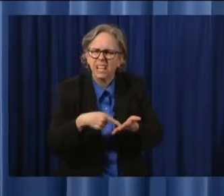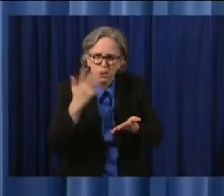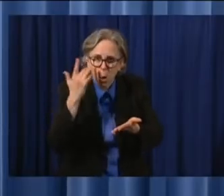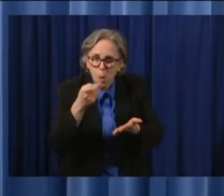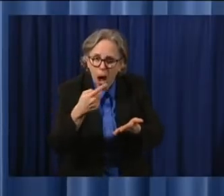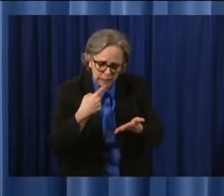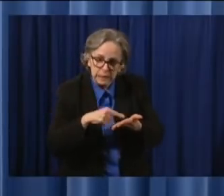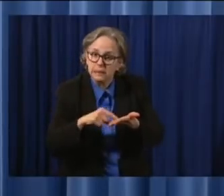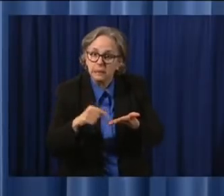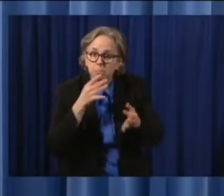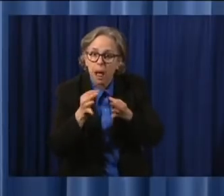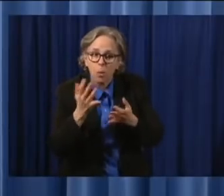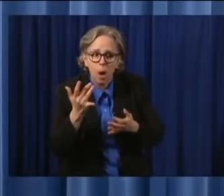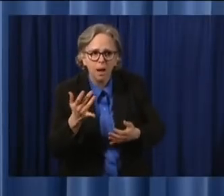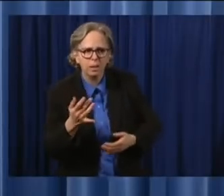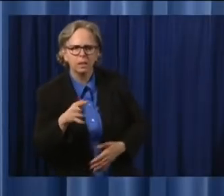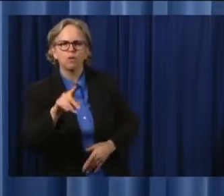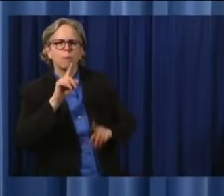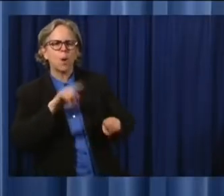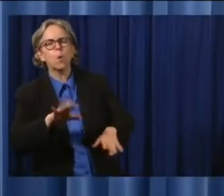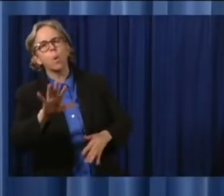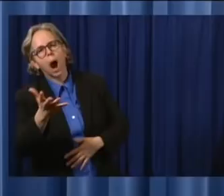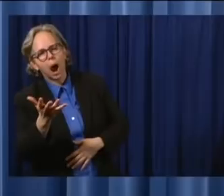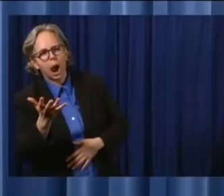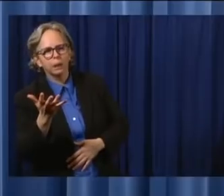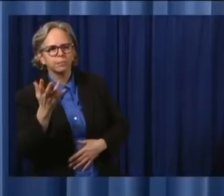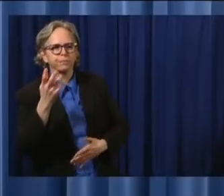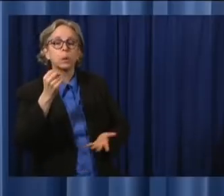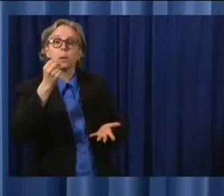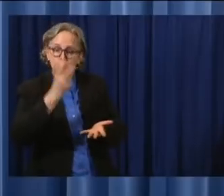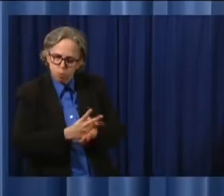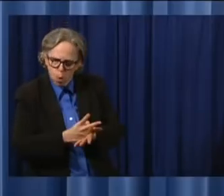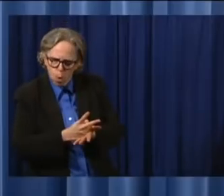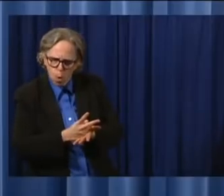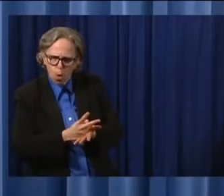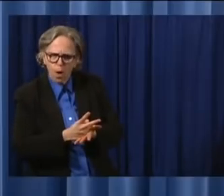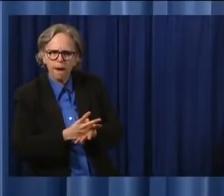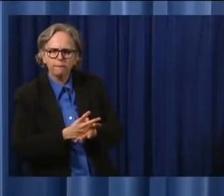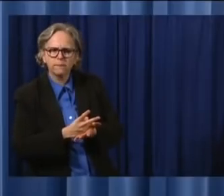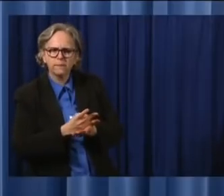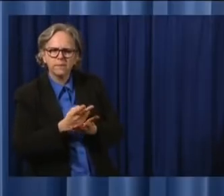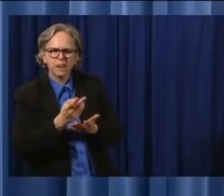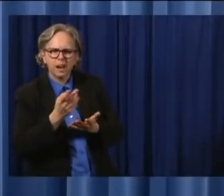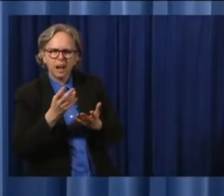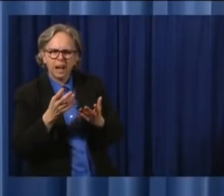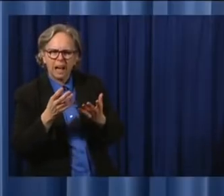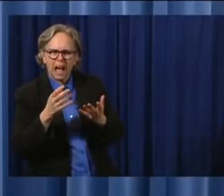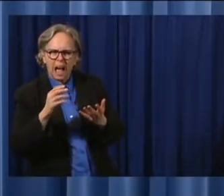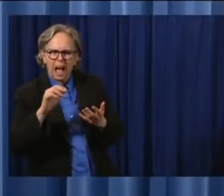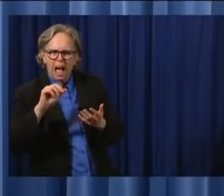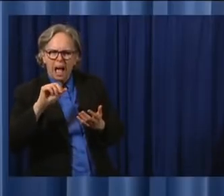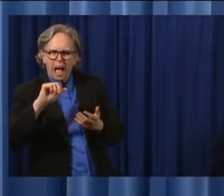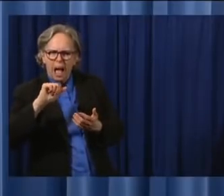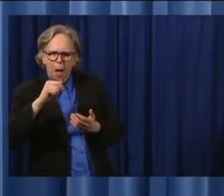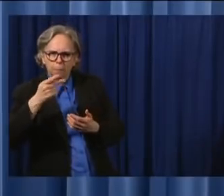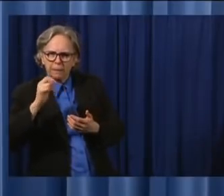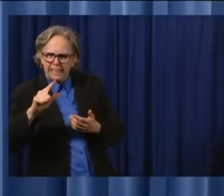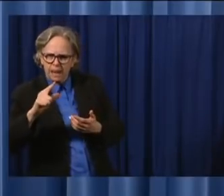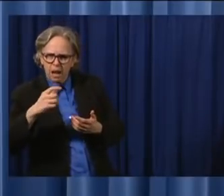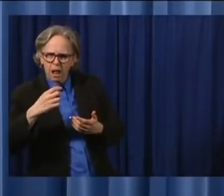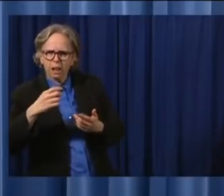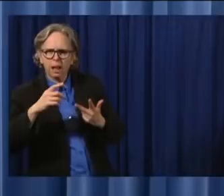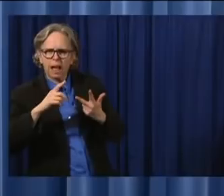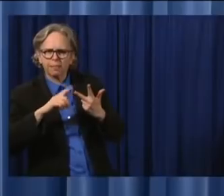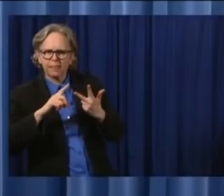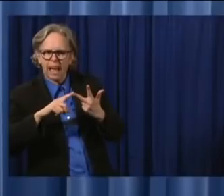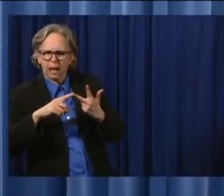state? It was approved, and then they appealed it, and then it was clawed back later. So I'm not quite sure, and there's a few different